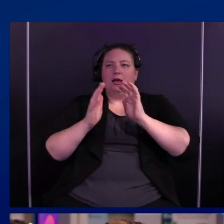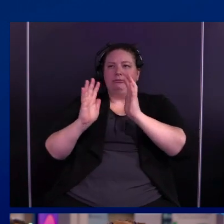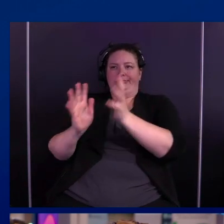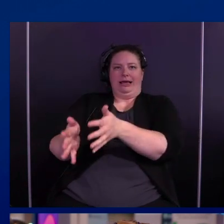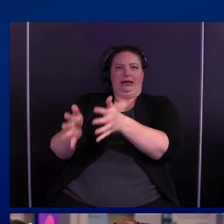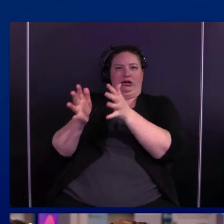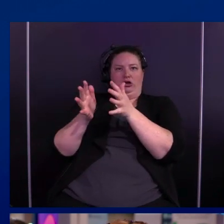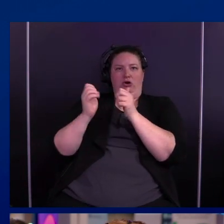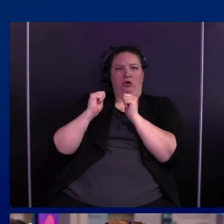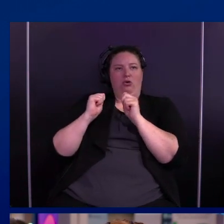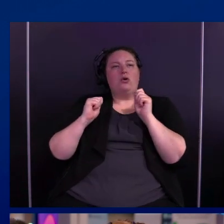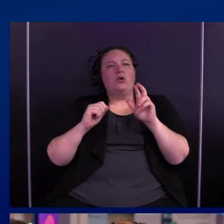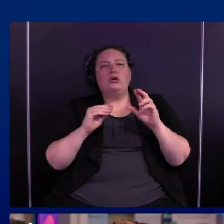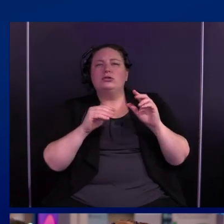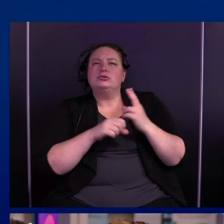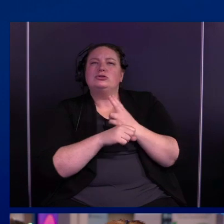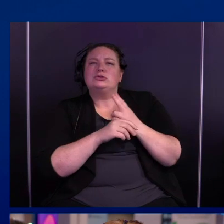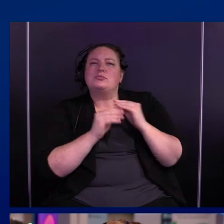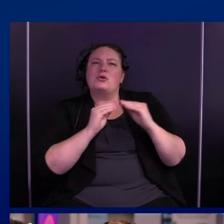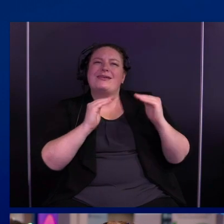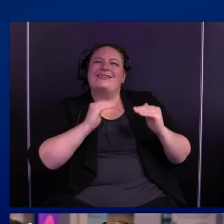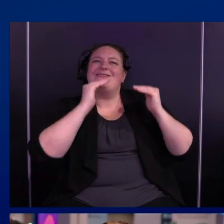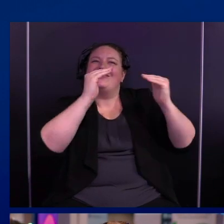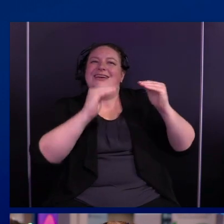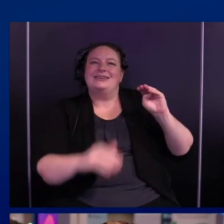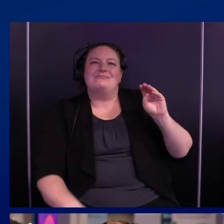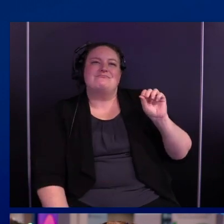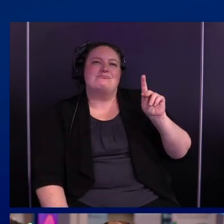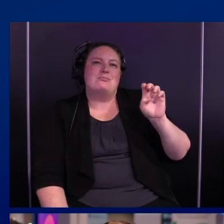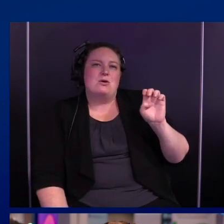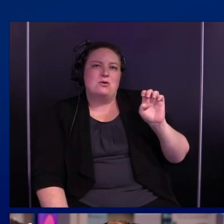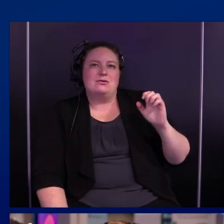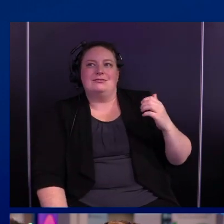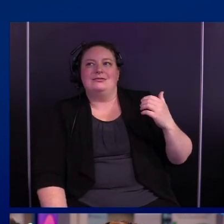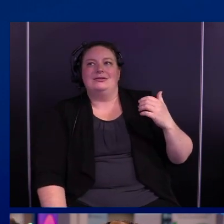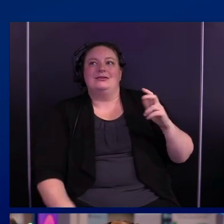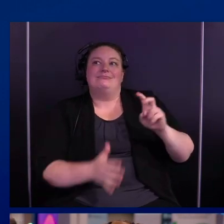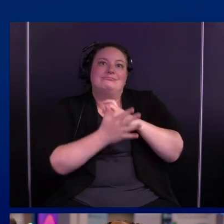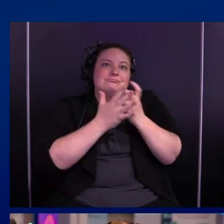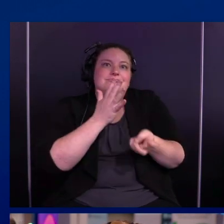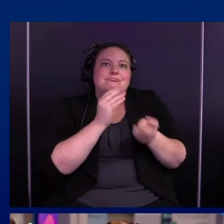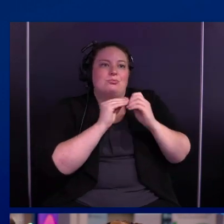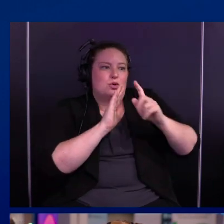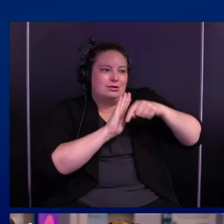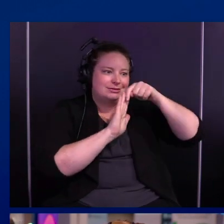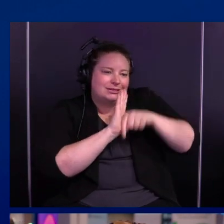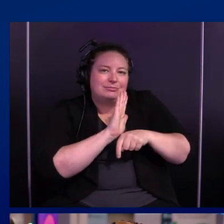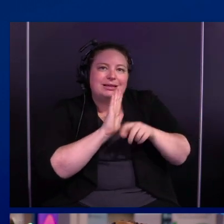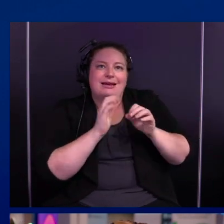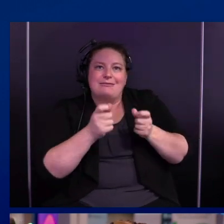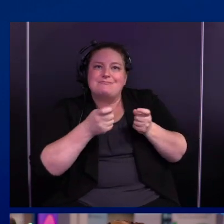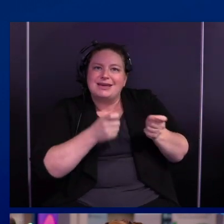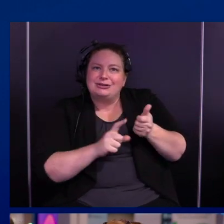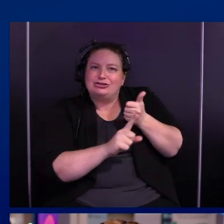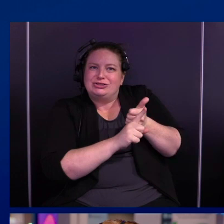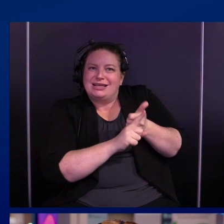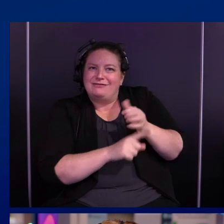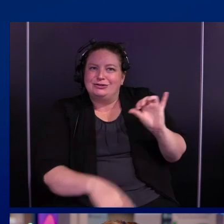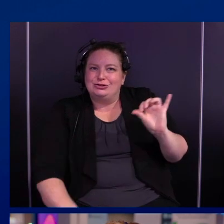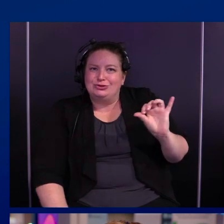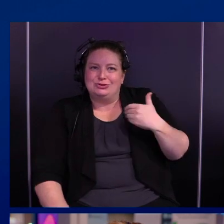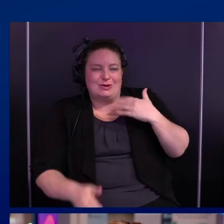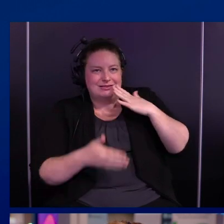can, like you were saying, use the more advanced mode and kind of get into it a little more deeply and manage it yourself that way too. So it's got